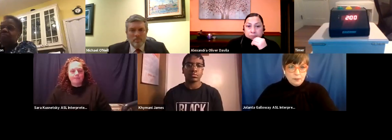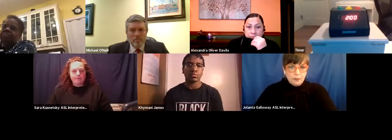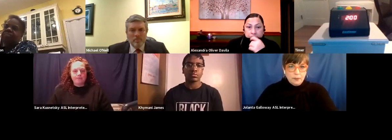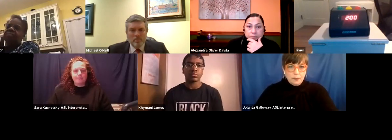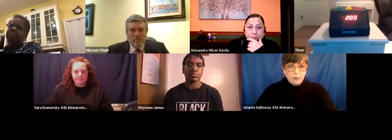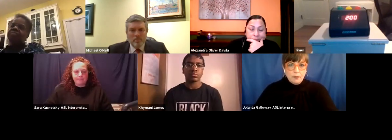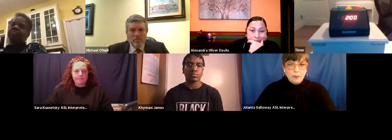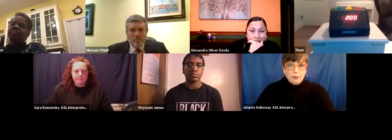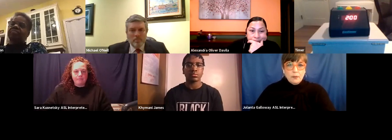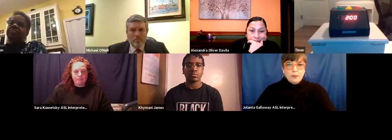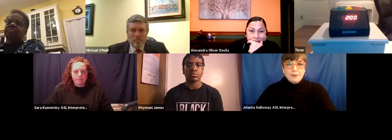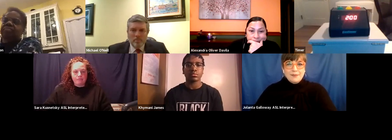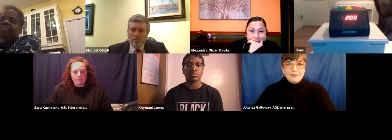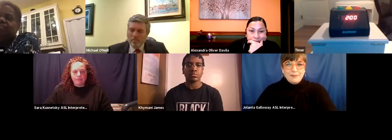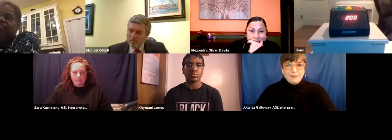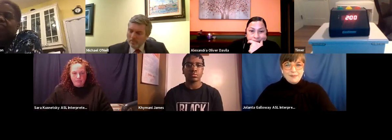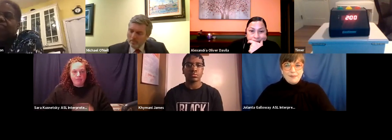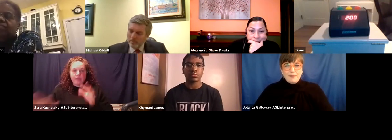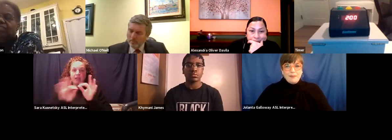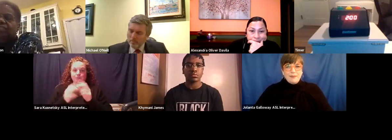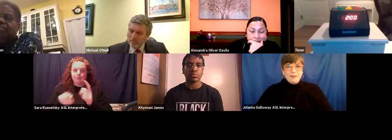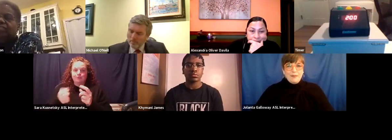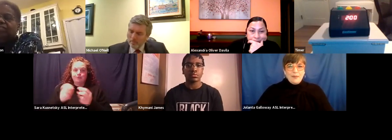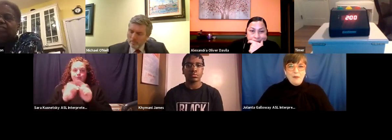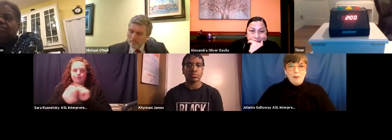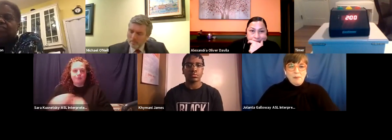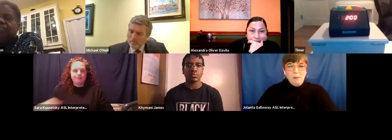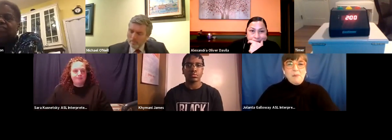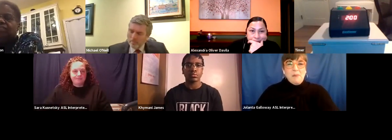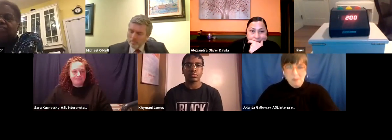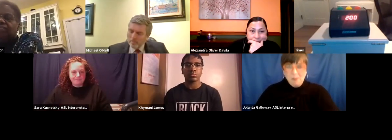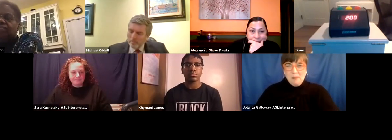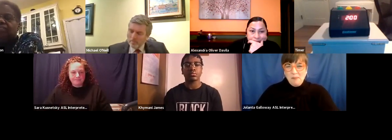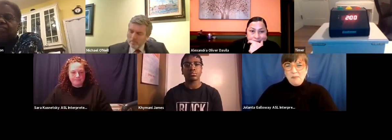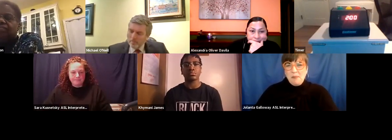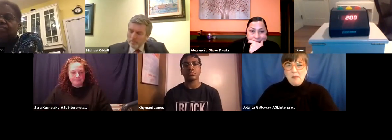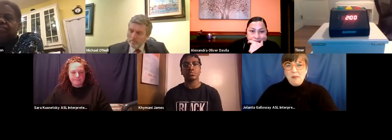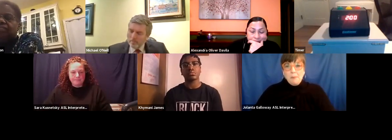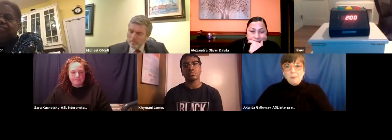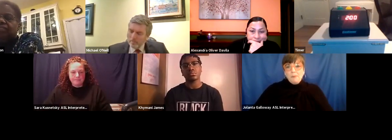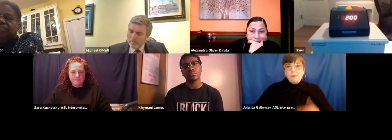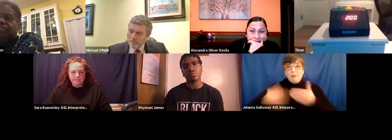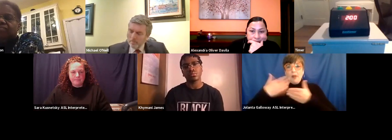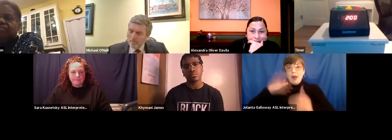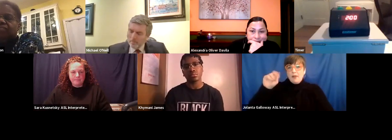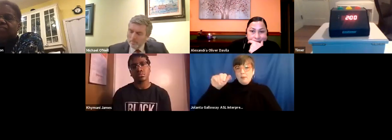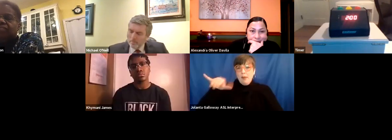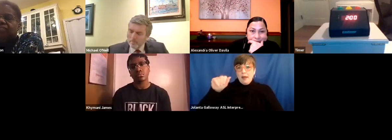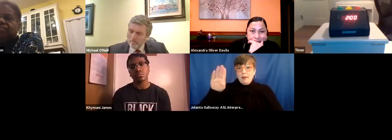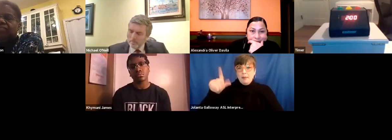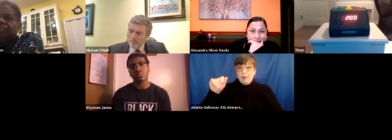Thank you. Next, we'll hear from Maya Blanco. She'll be followed by Dejanay Gale.